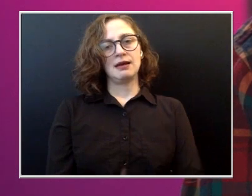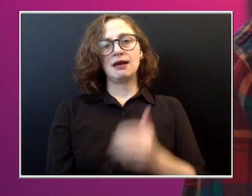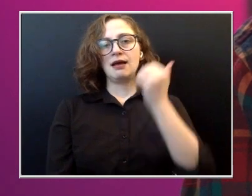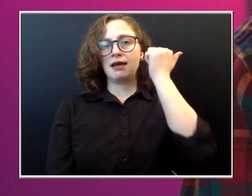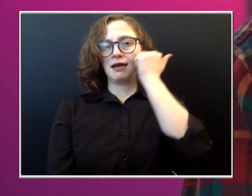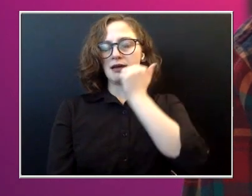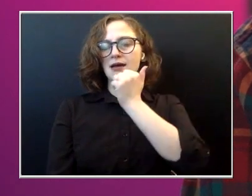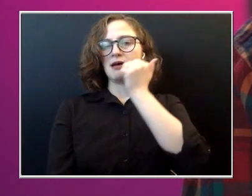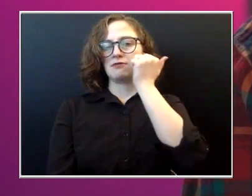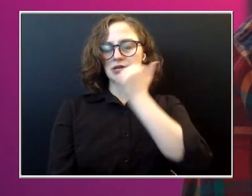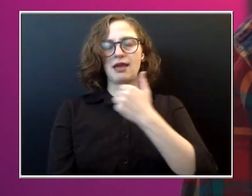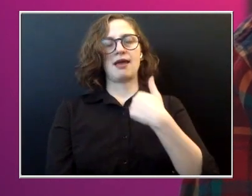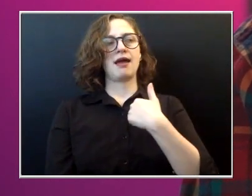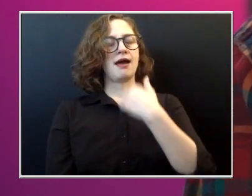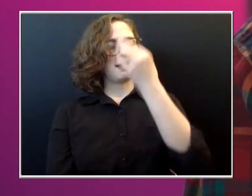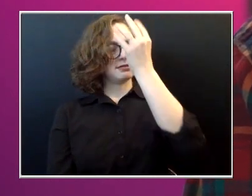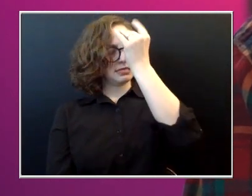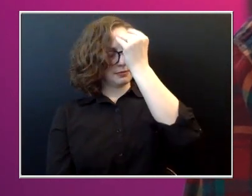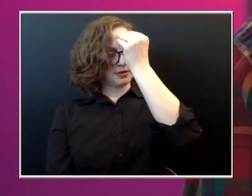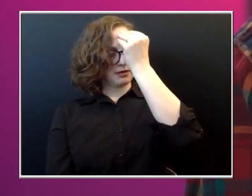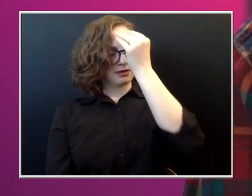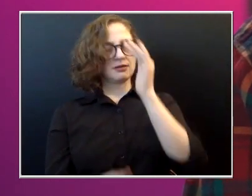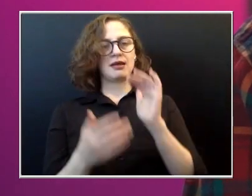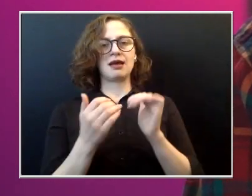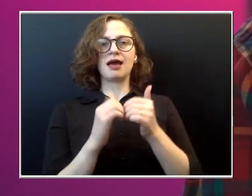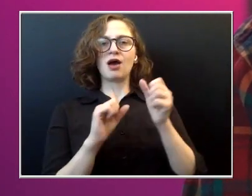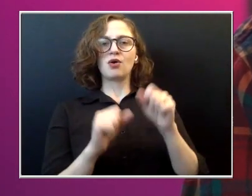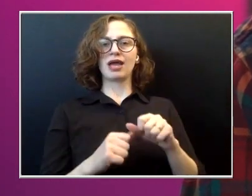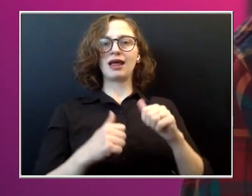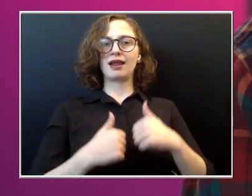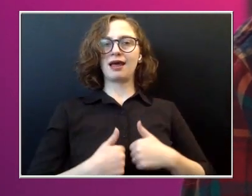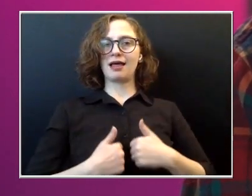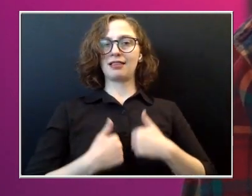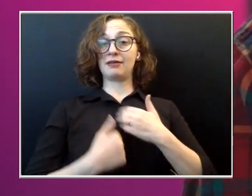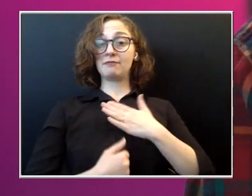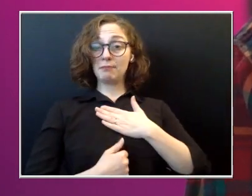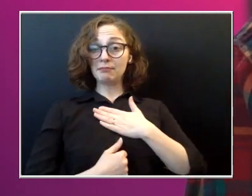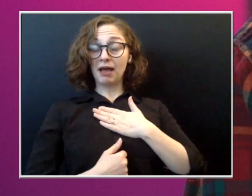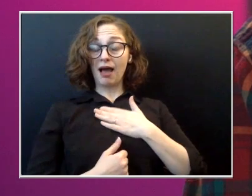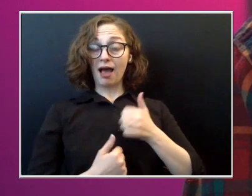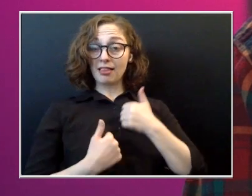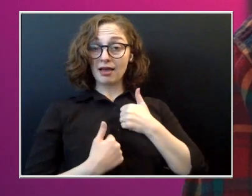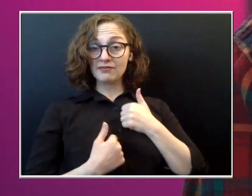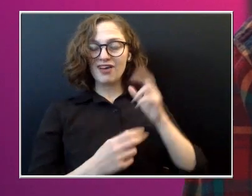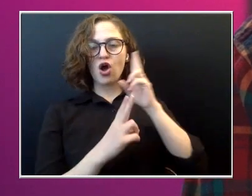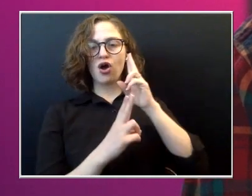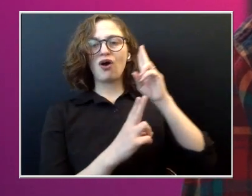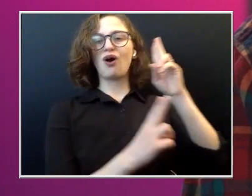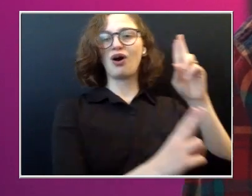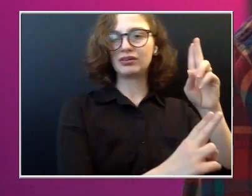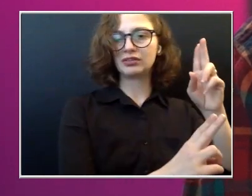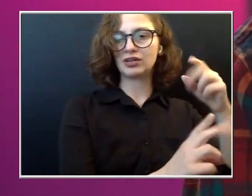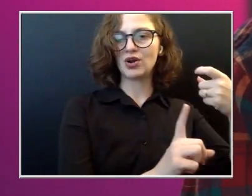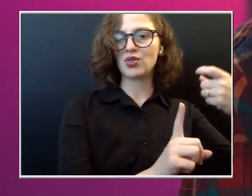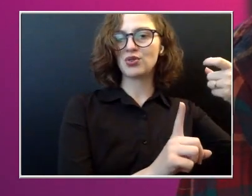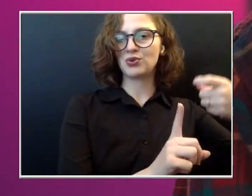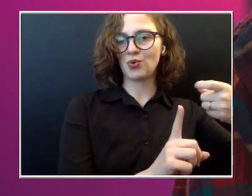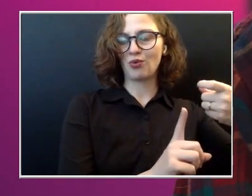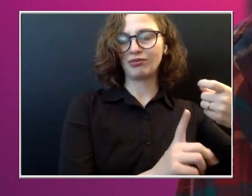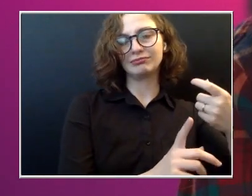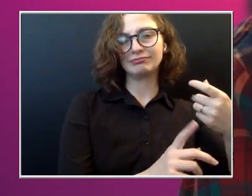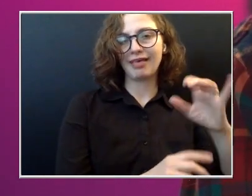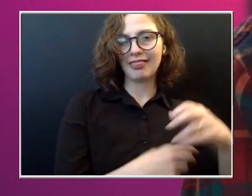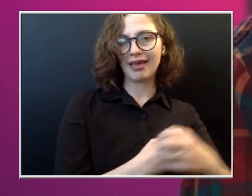can I live my life so that I honor that gift, And I want people to know